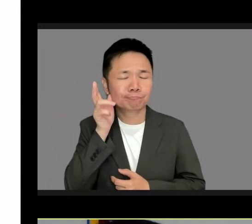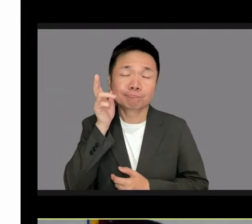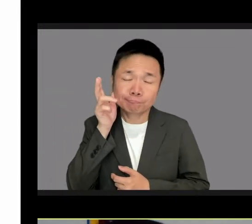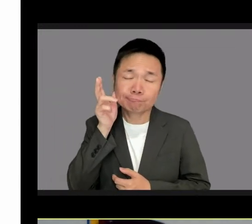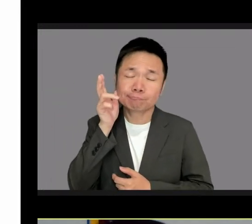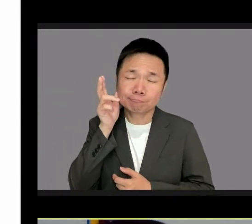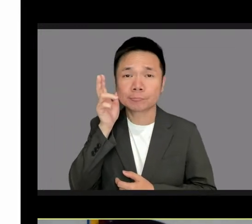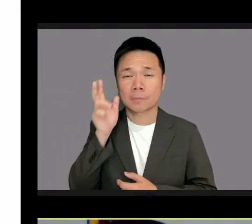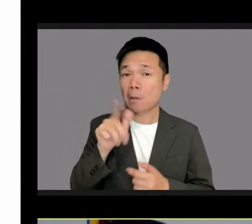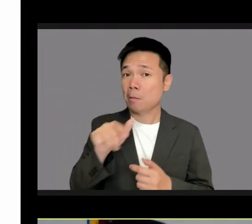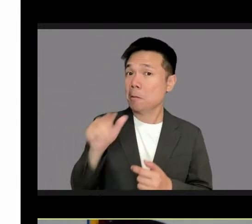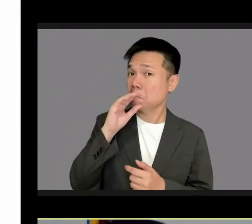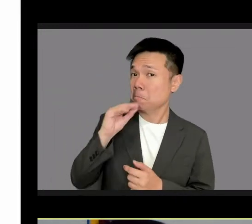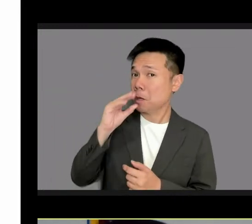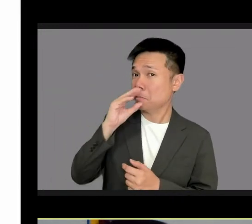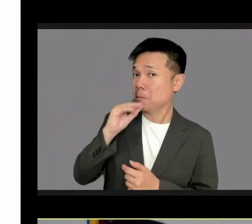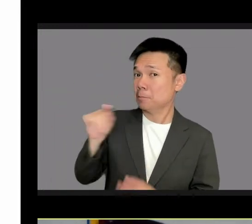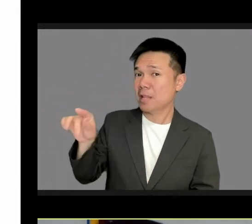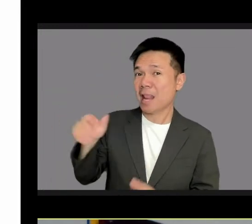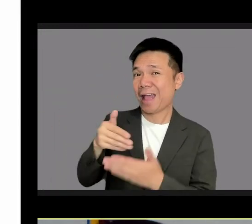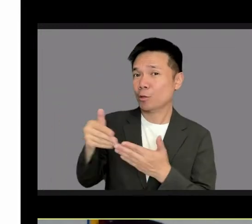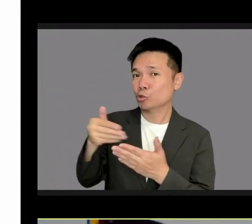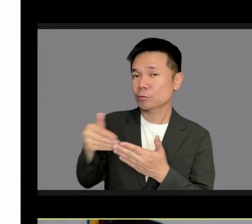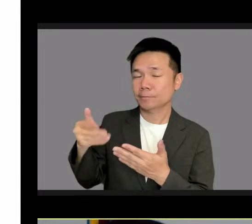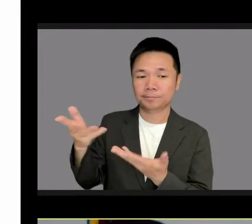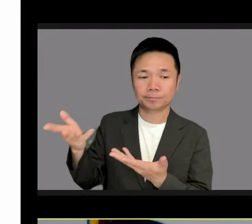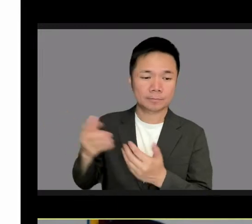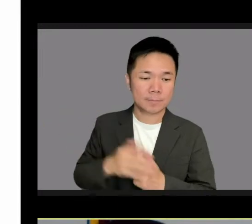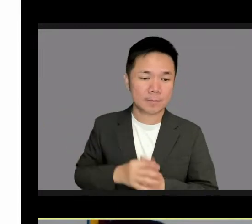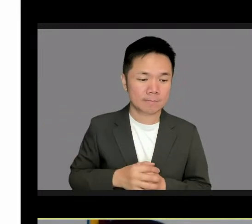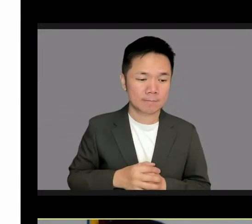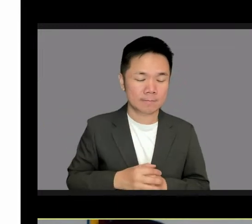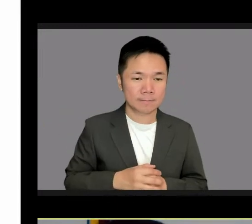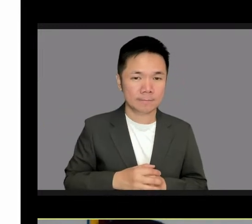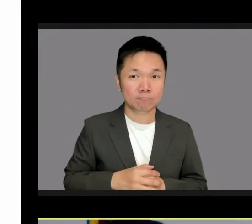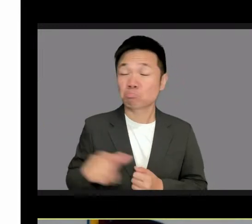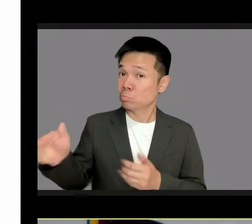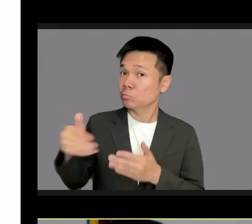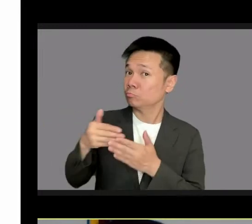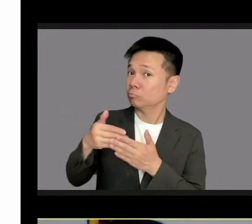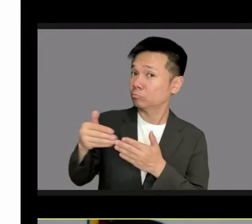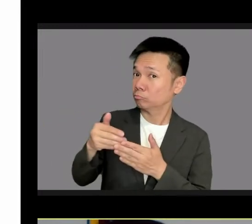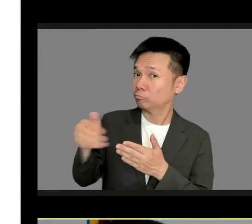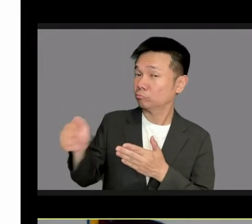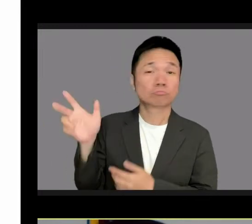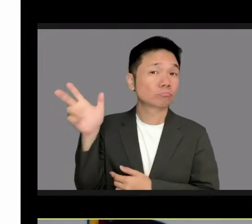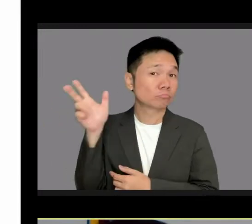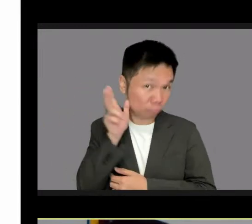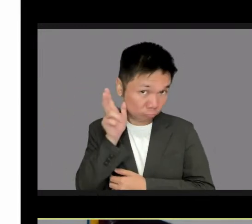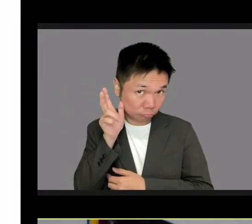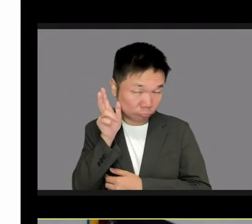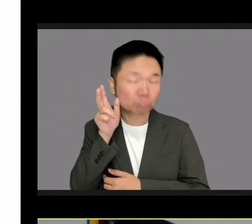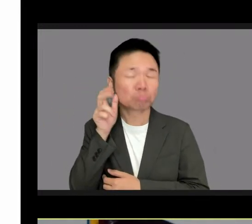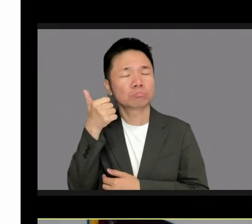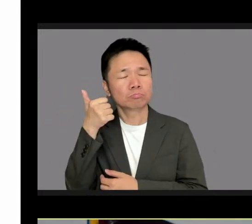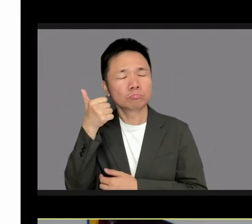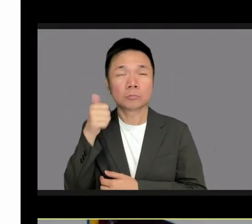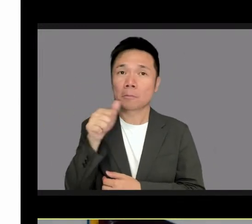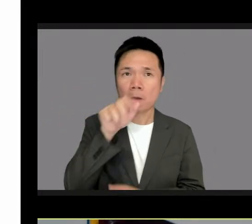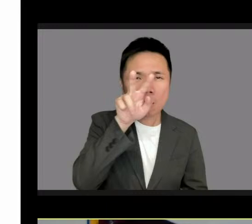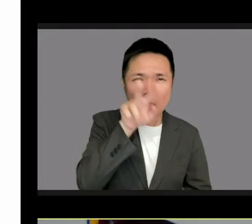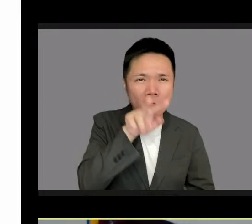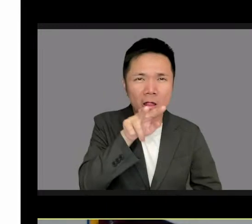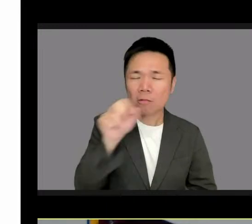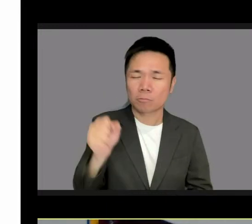somebody is talking or that person is able to hear. He may not be able to read, but he is able to hear. So